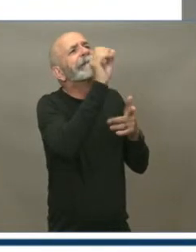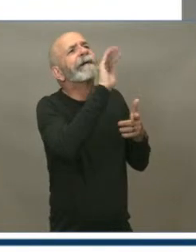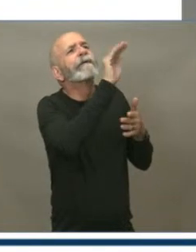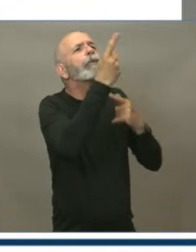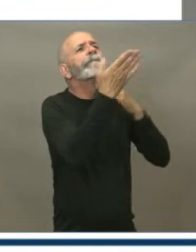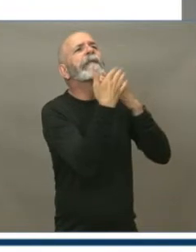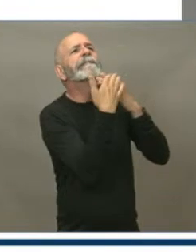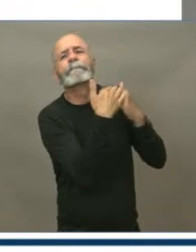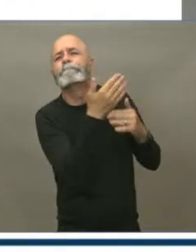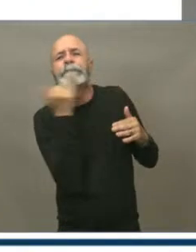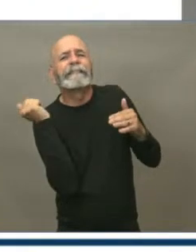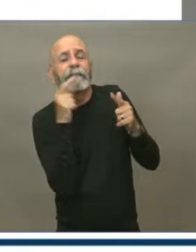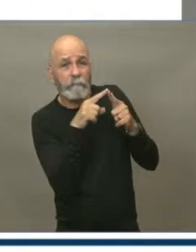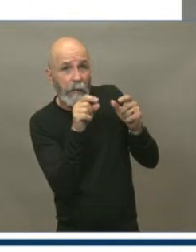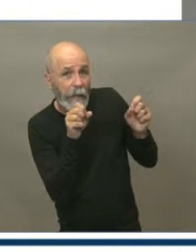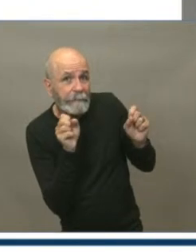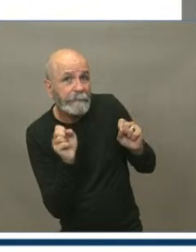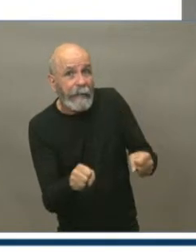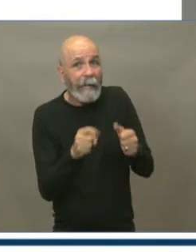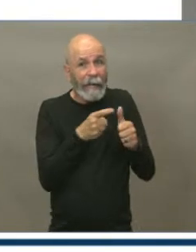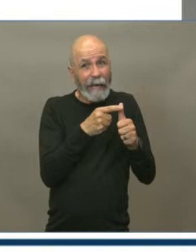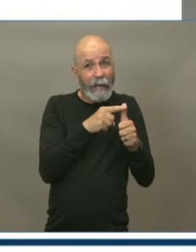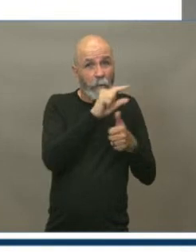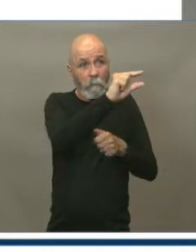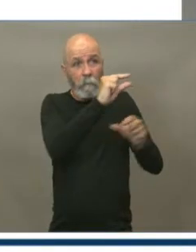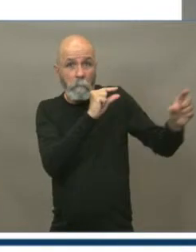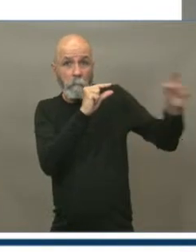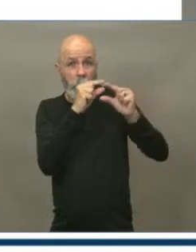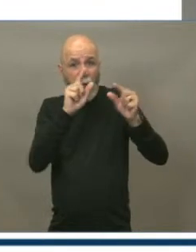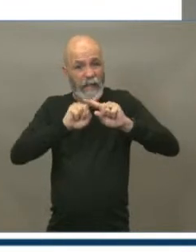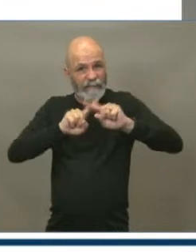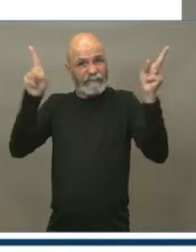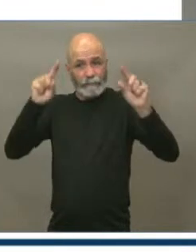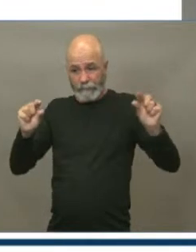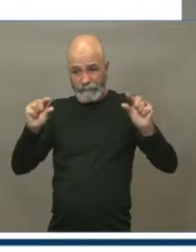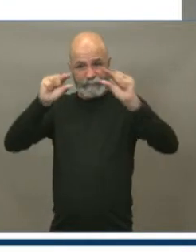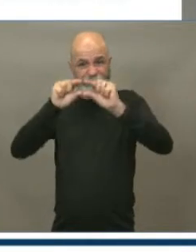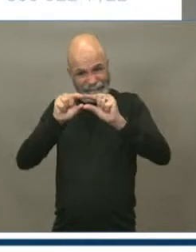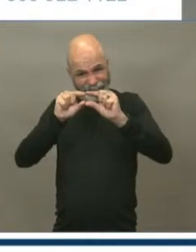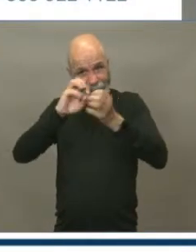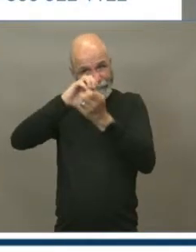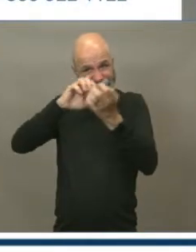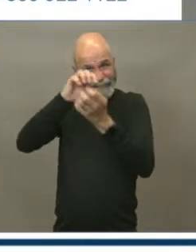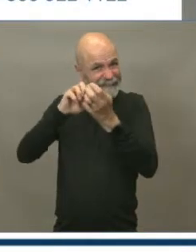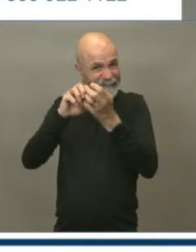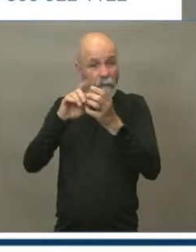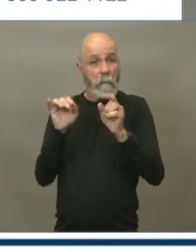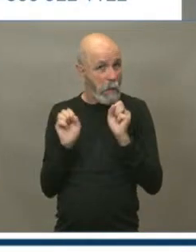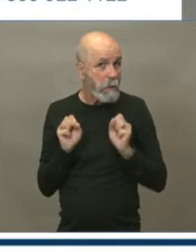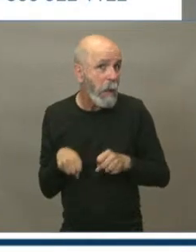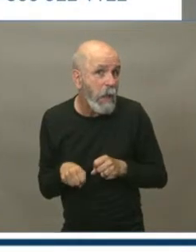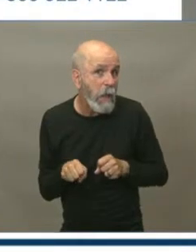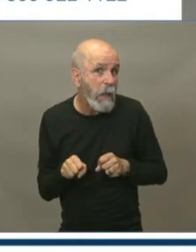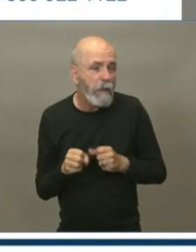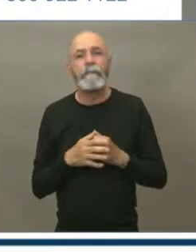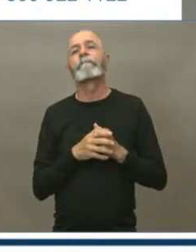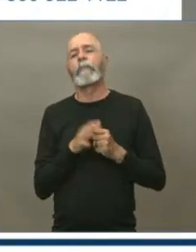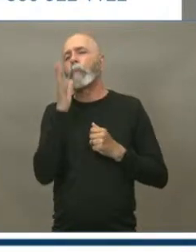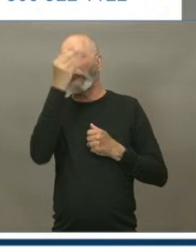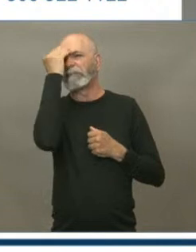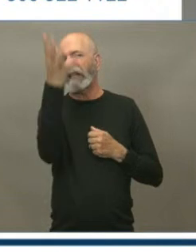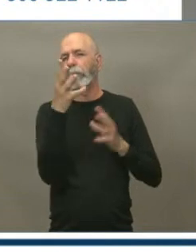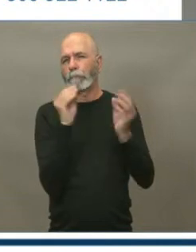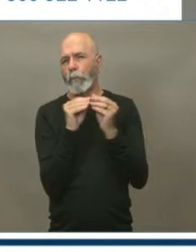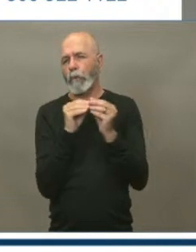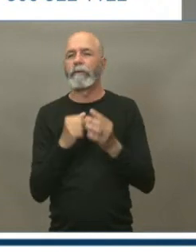mixing vaccines, and we will have this information before our second dose rollout begins. We